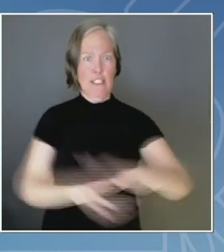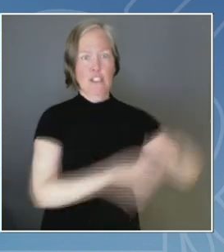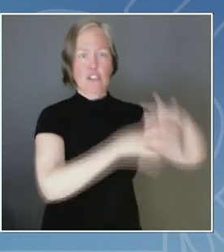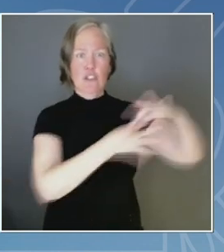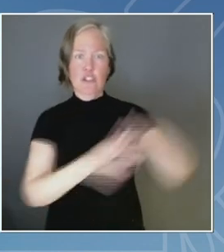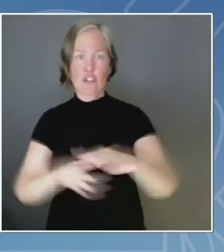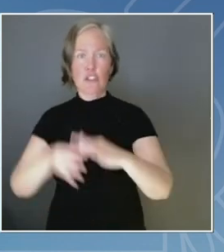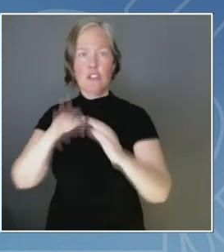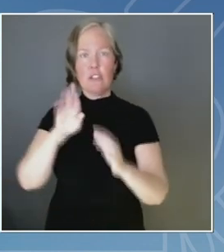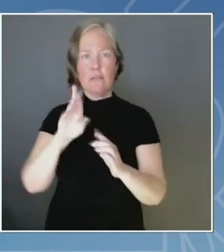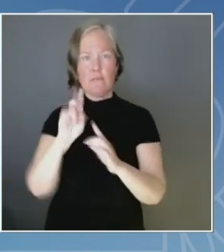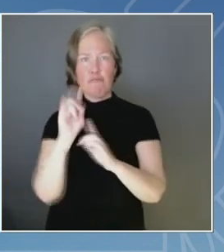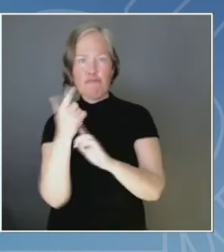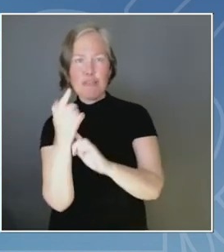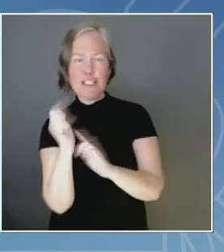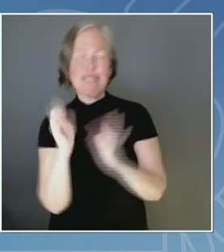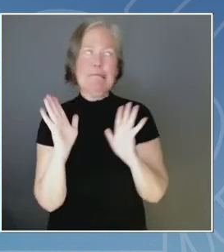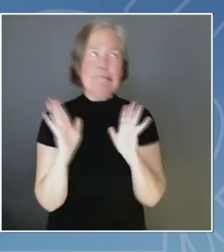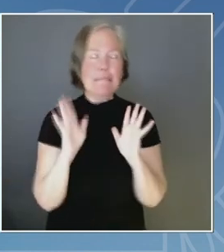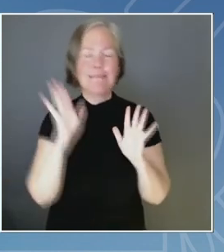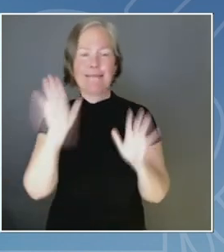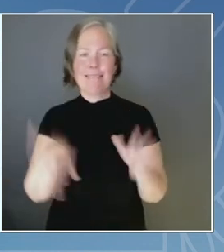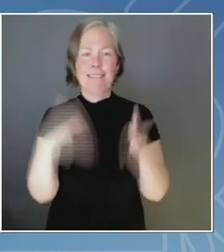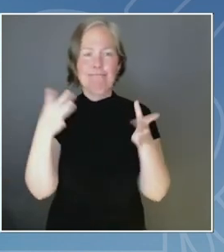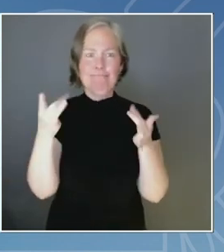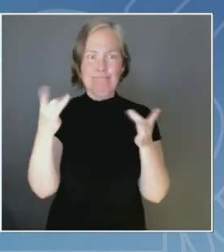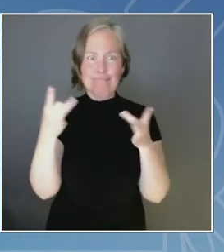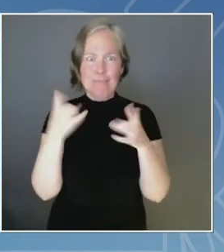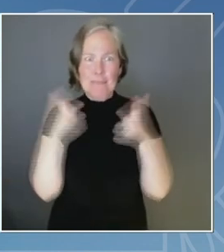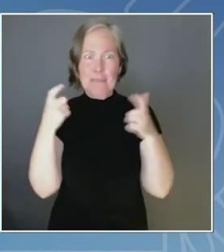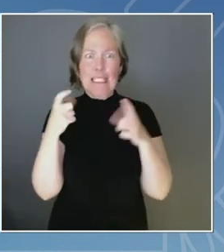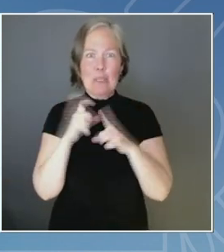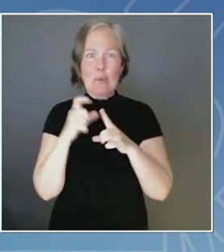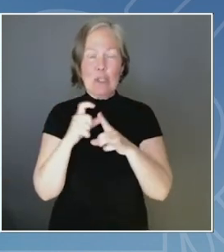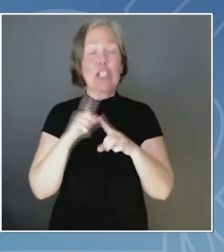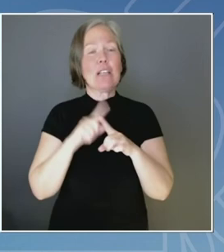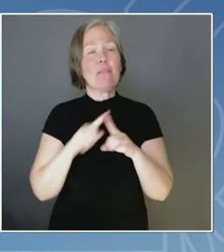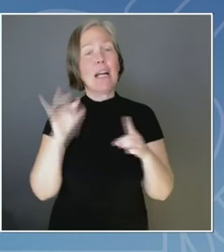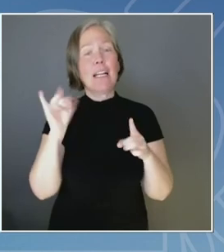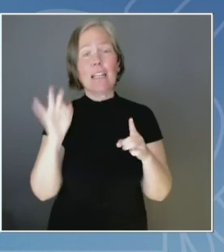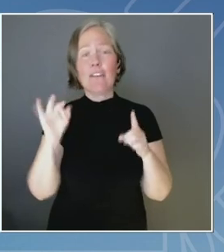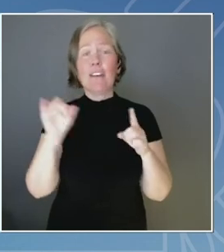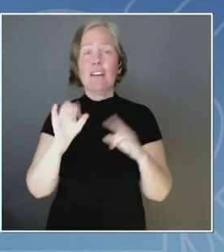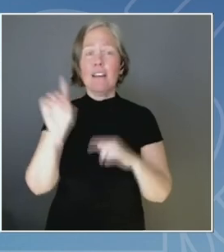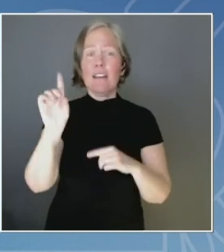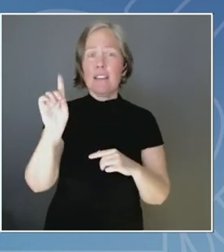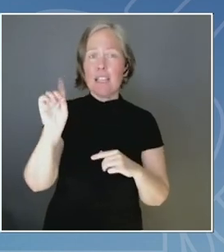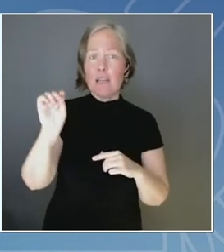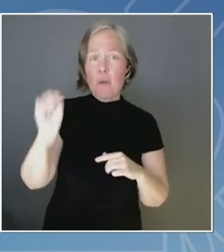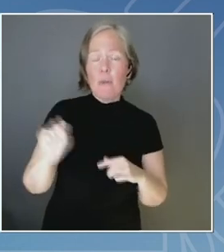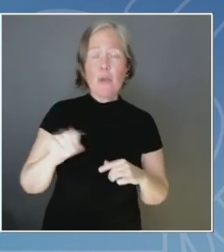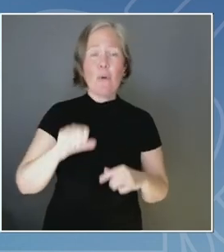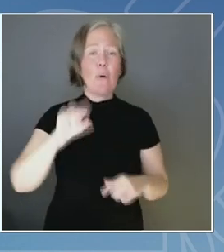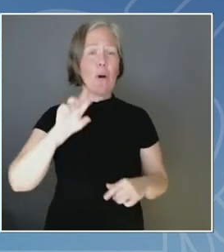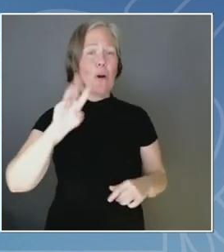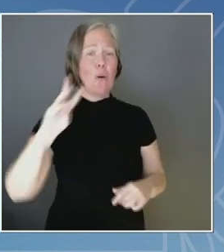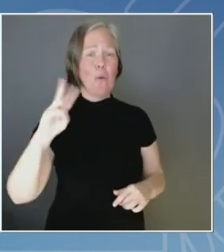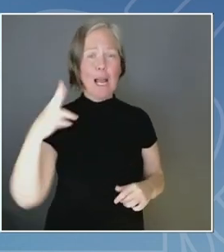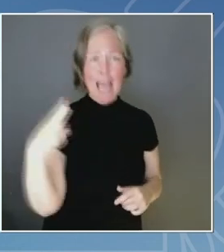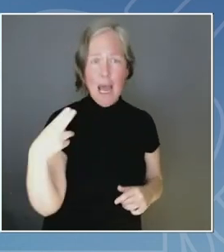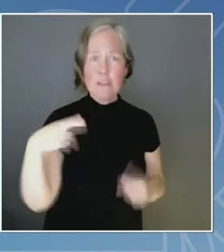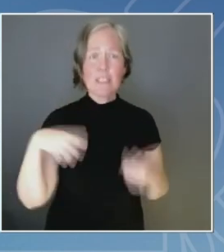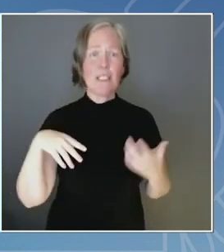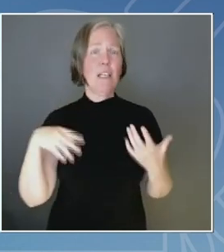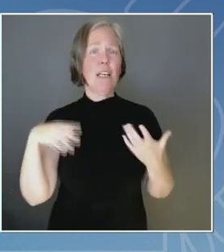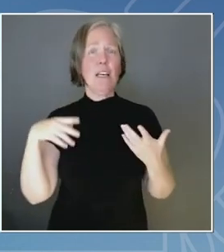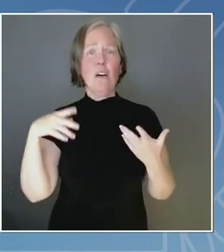example, if the State Department or even the White House, or they have a certain concern or questions, we can